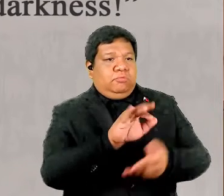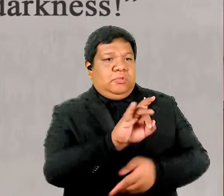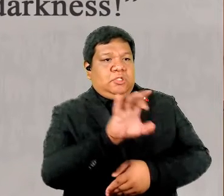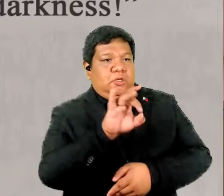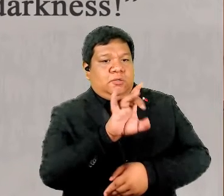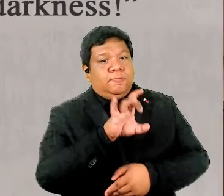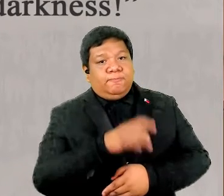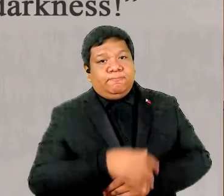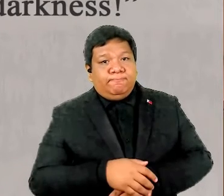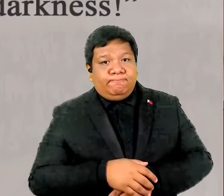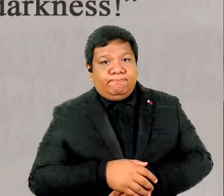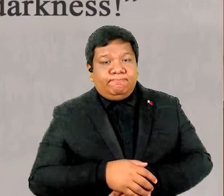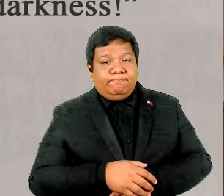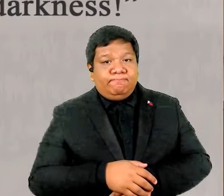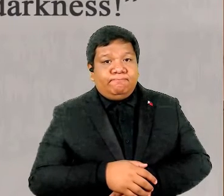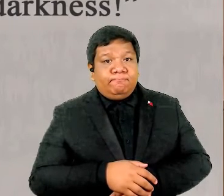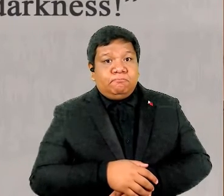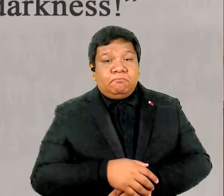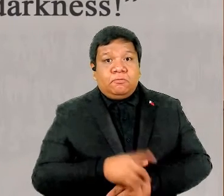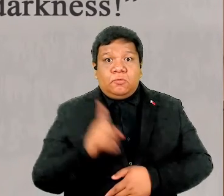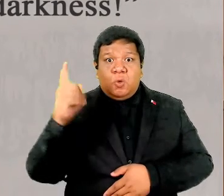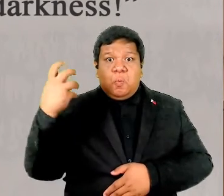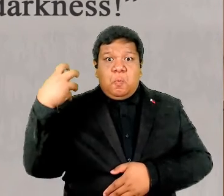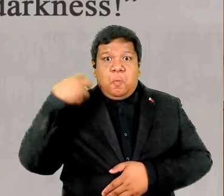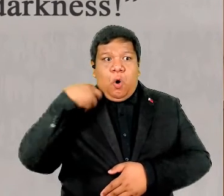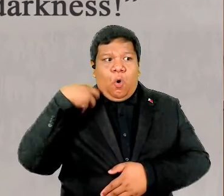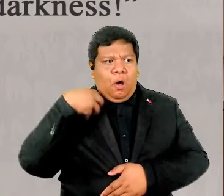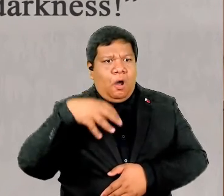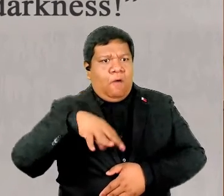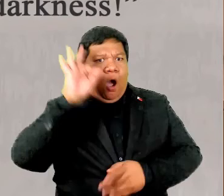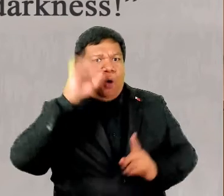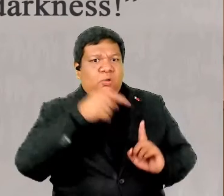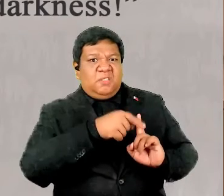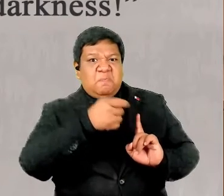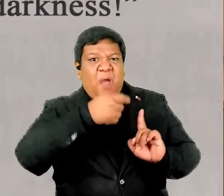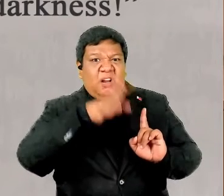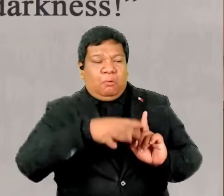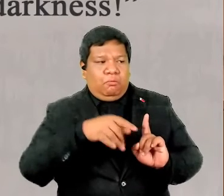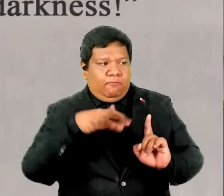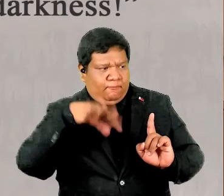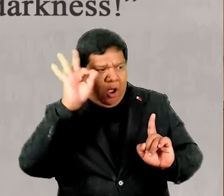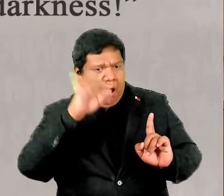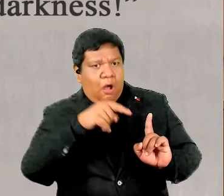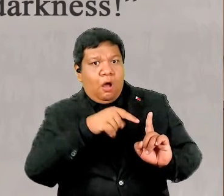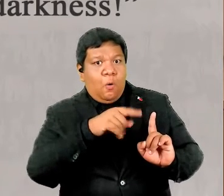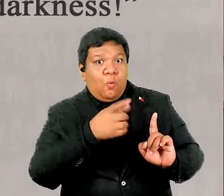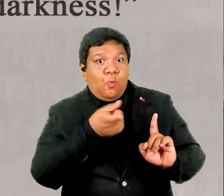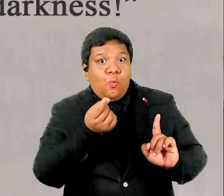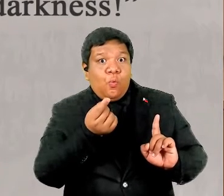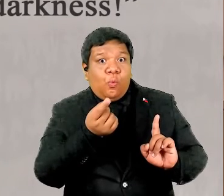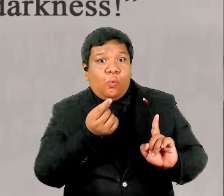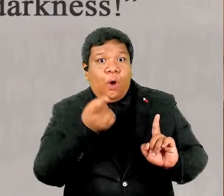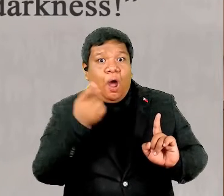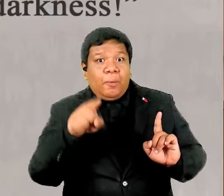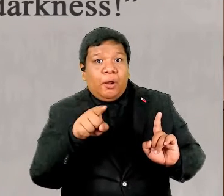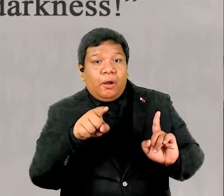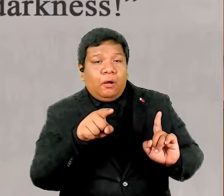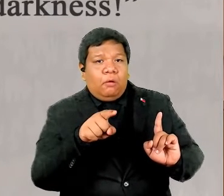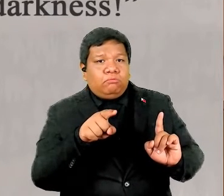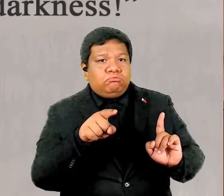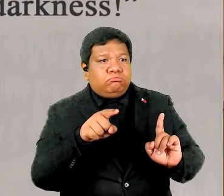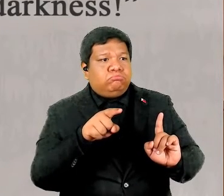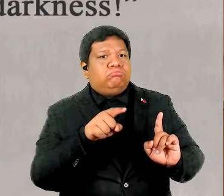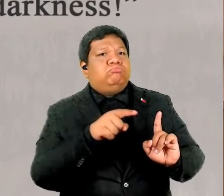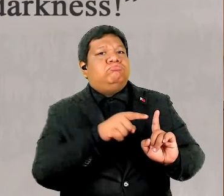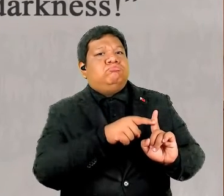it 800. Now, the master found out what his manager did, and you know what happened? The